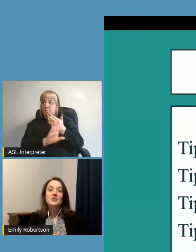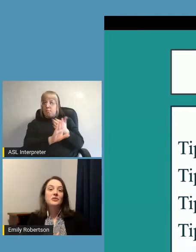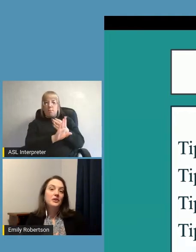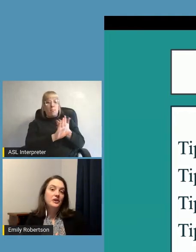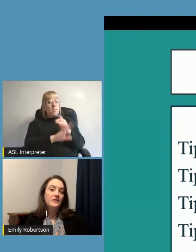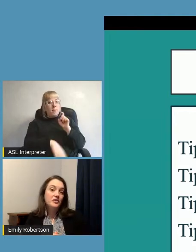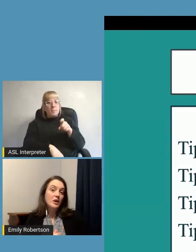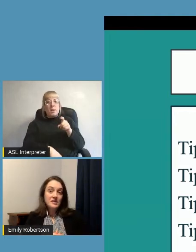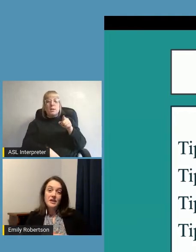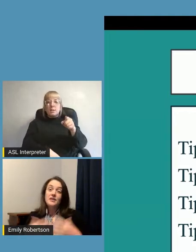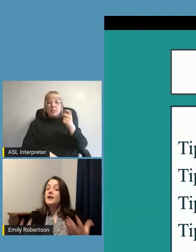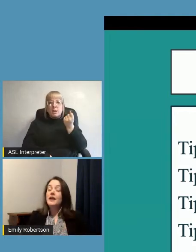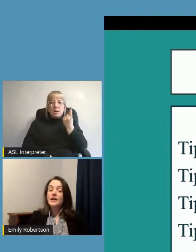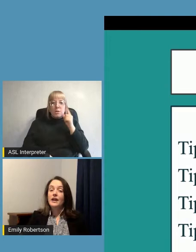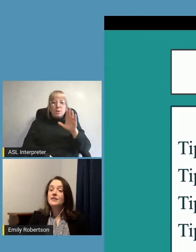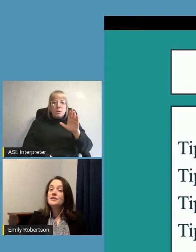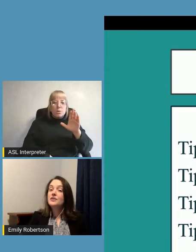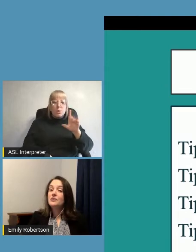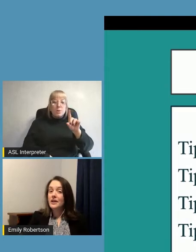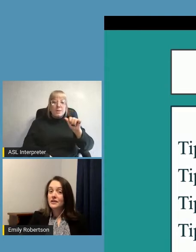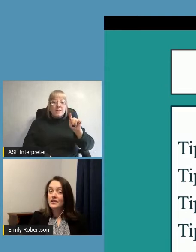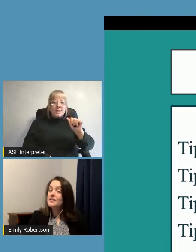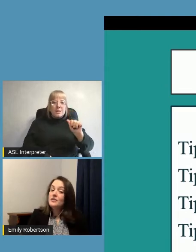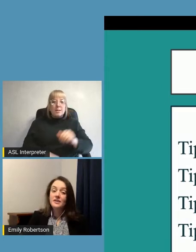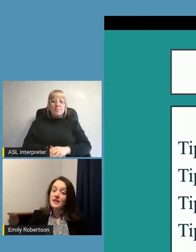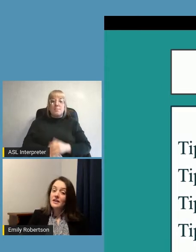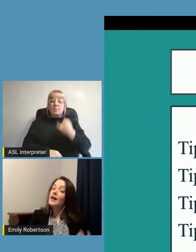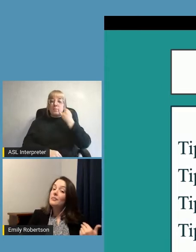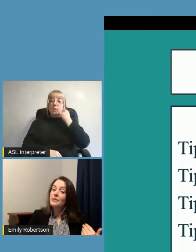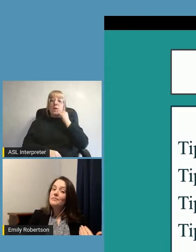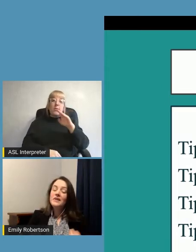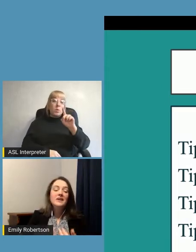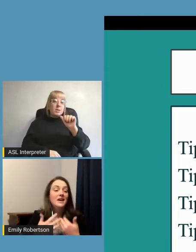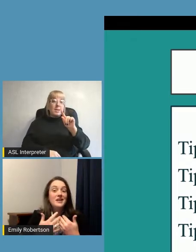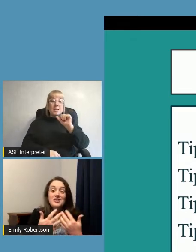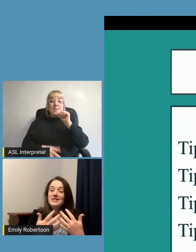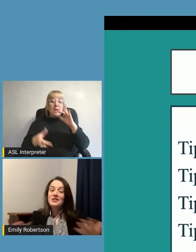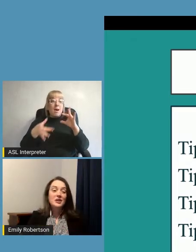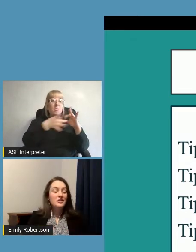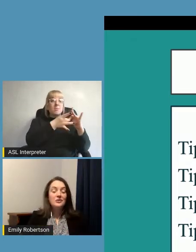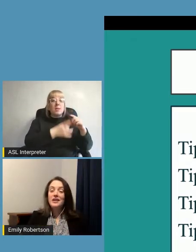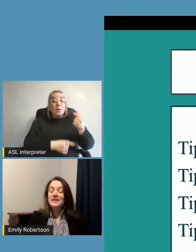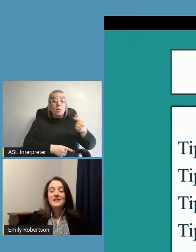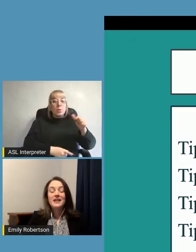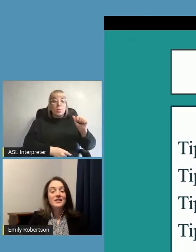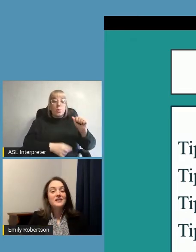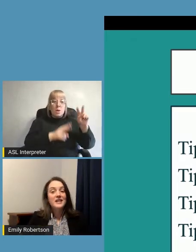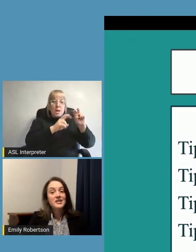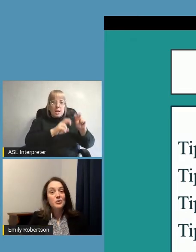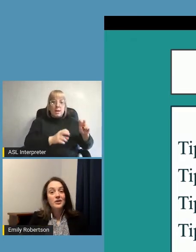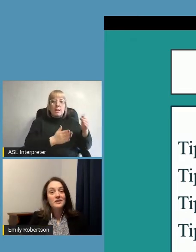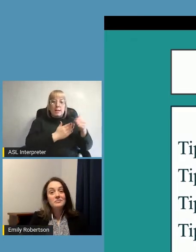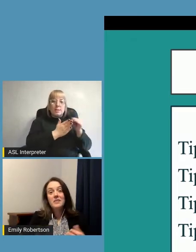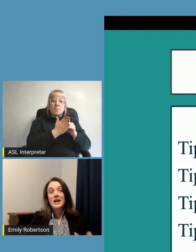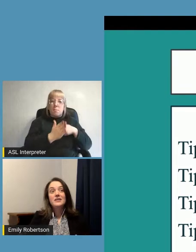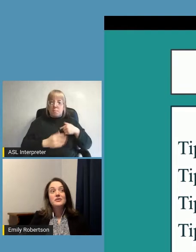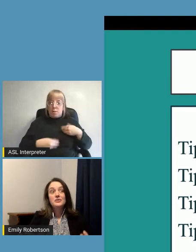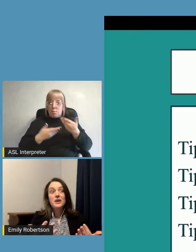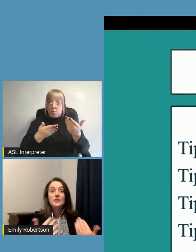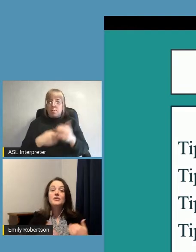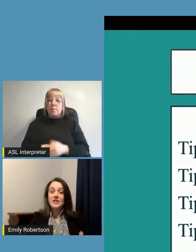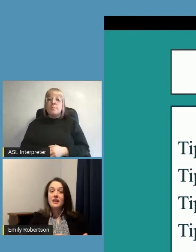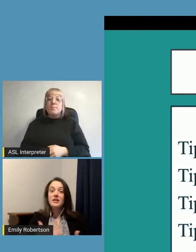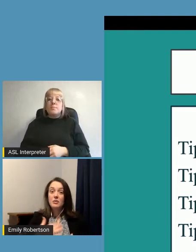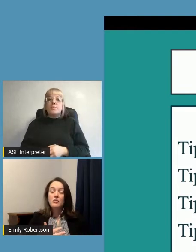example, I mentioned earlier, if your website is not yet connected to Google Analytics, you could set that up. And then just look at the Google Analytics dashboard